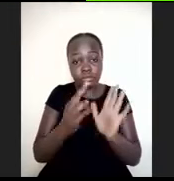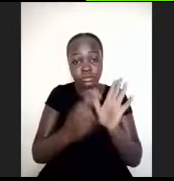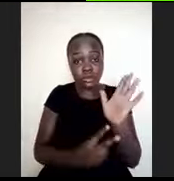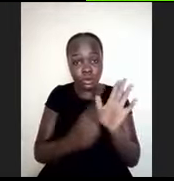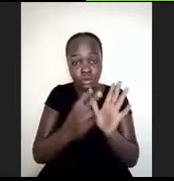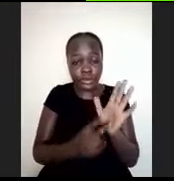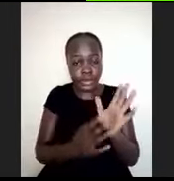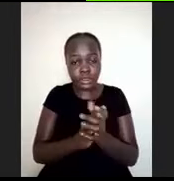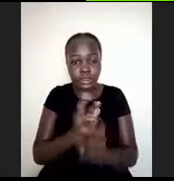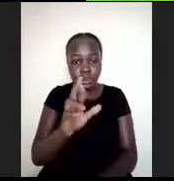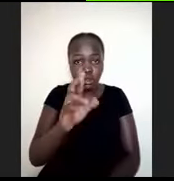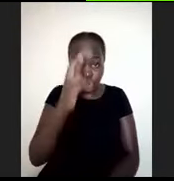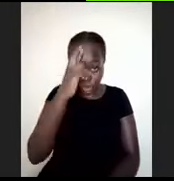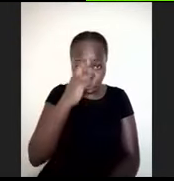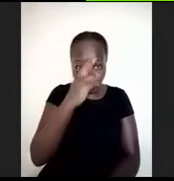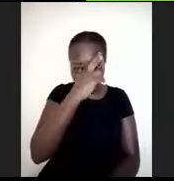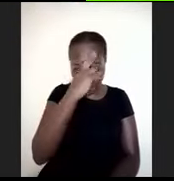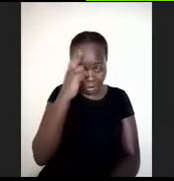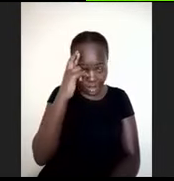Romans